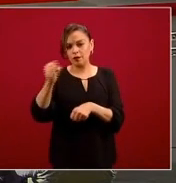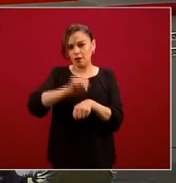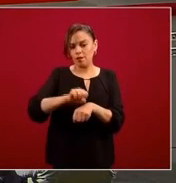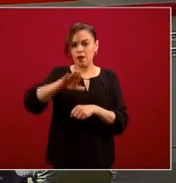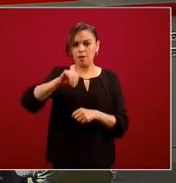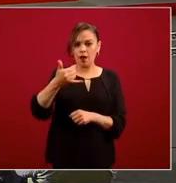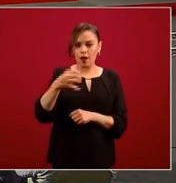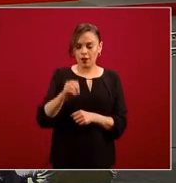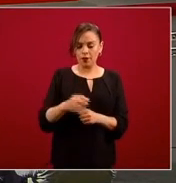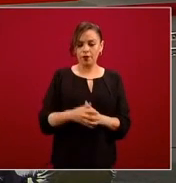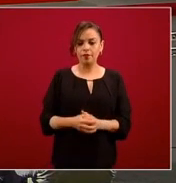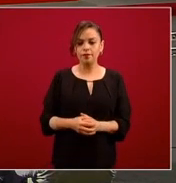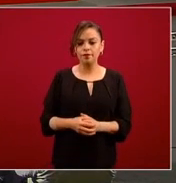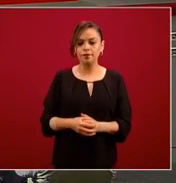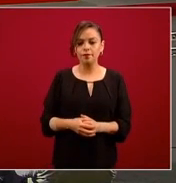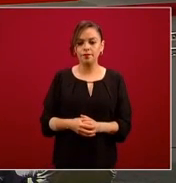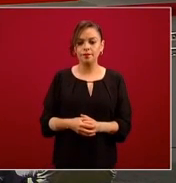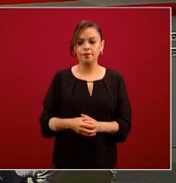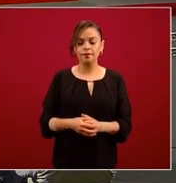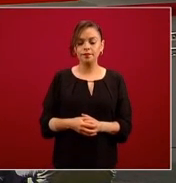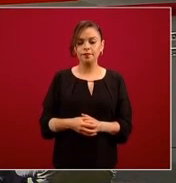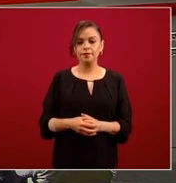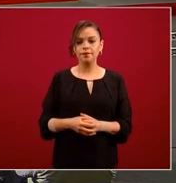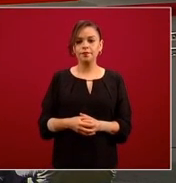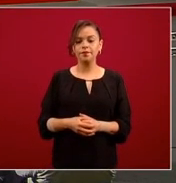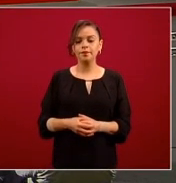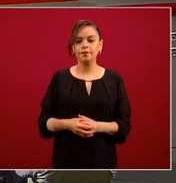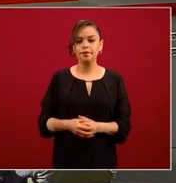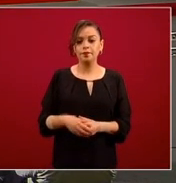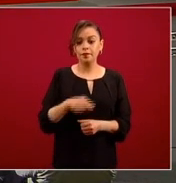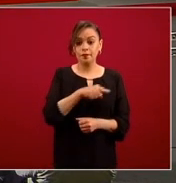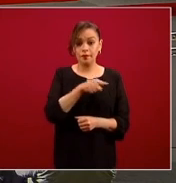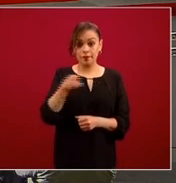second weeks of May.